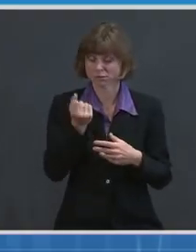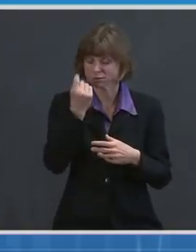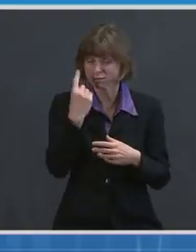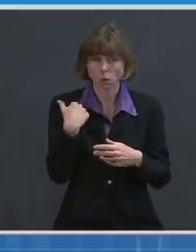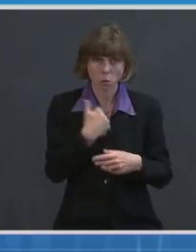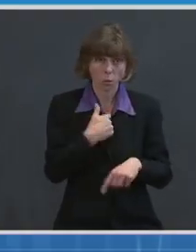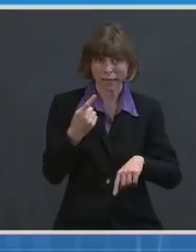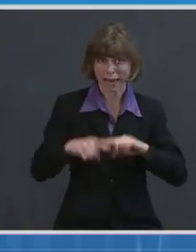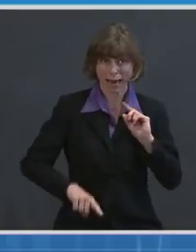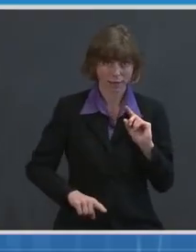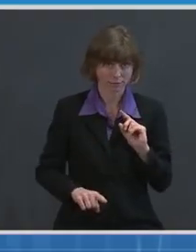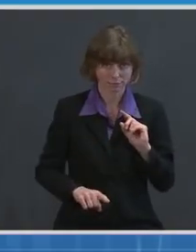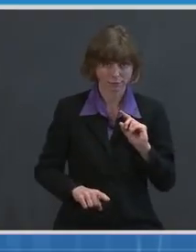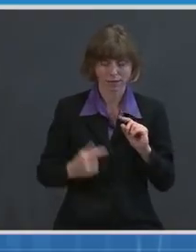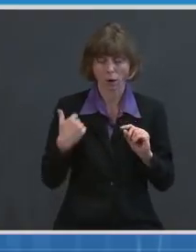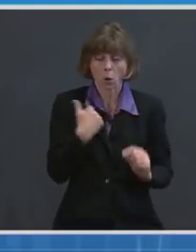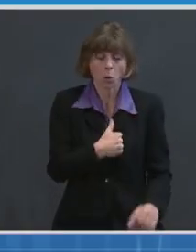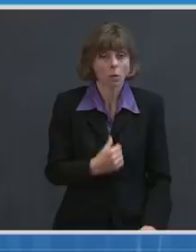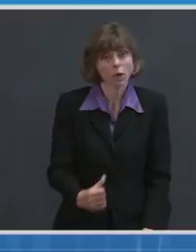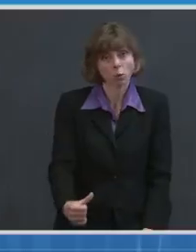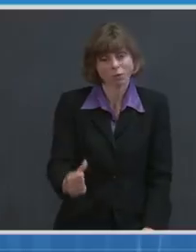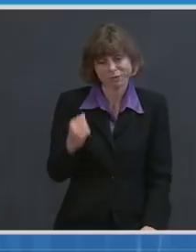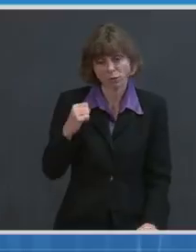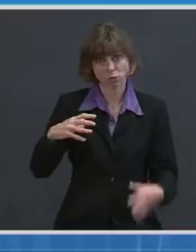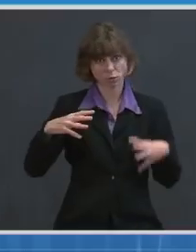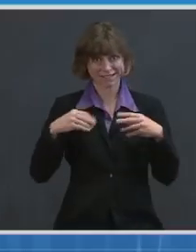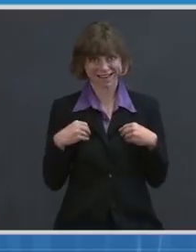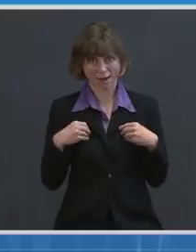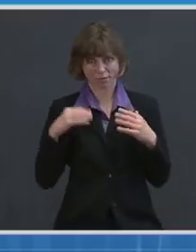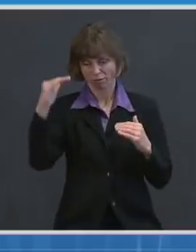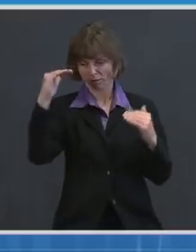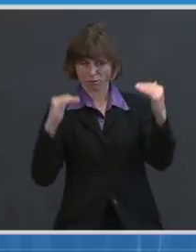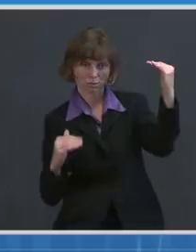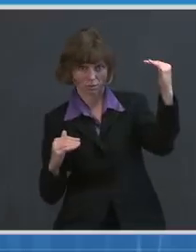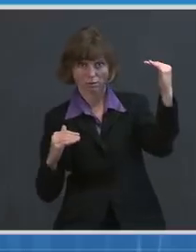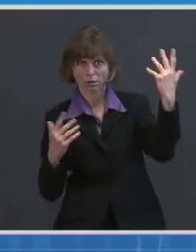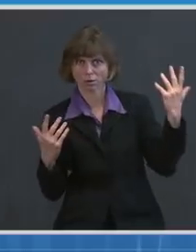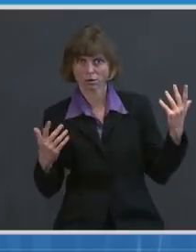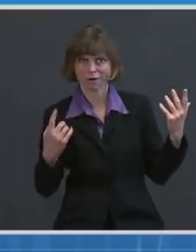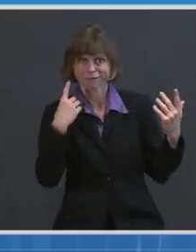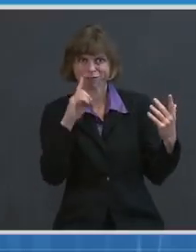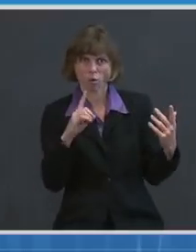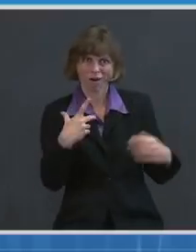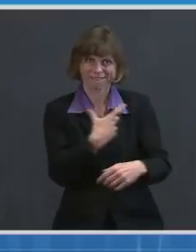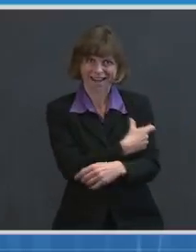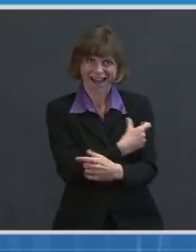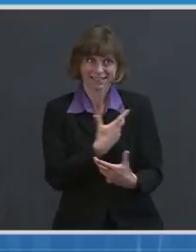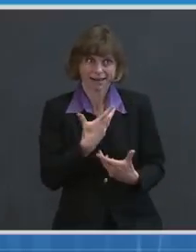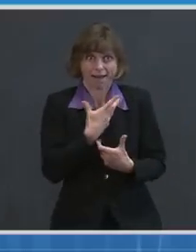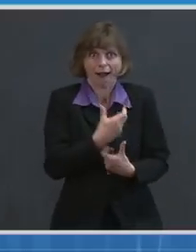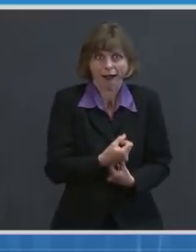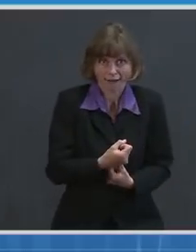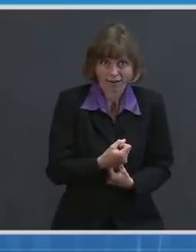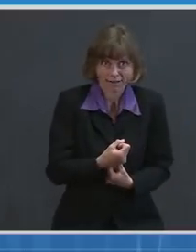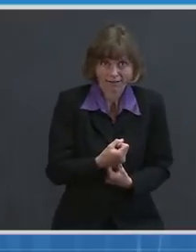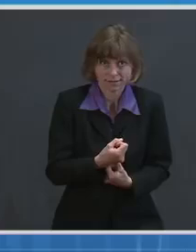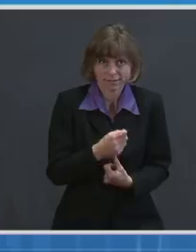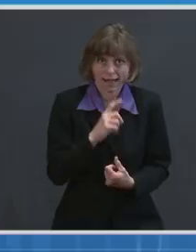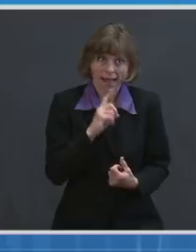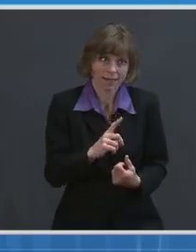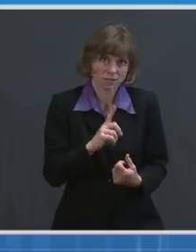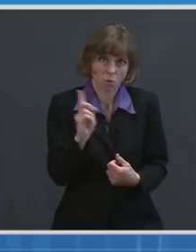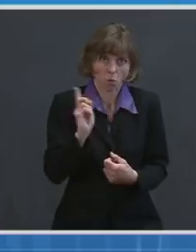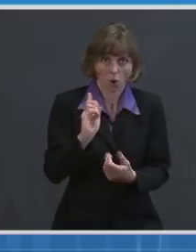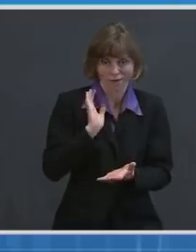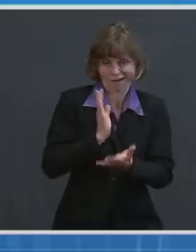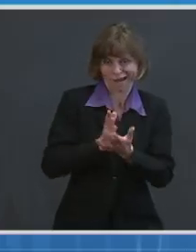and we will not, accept that these differences in vaccine confidence are the end all and be all of the difference in vaccine uptake that